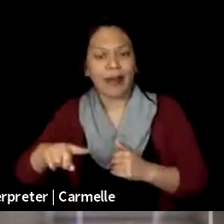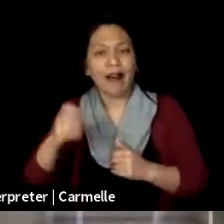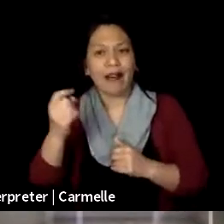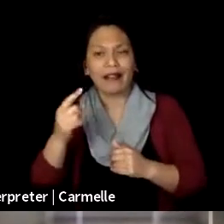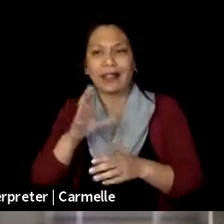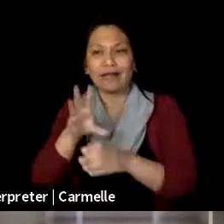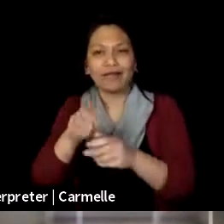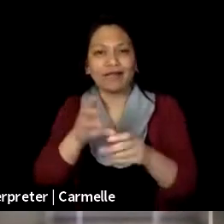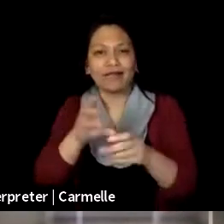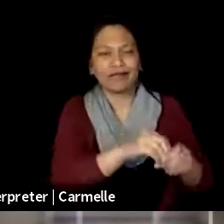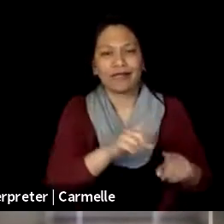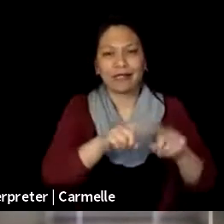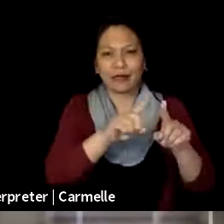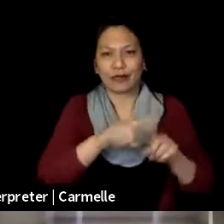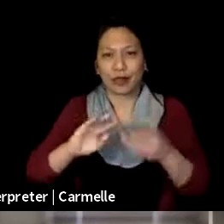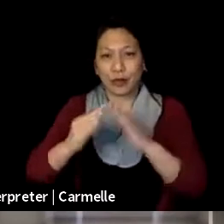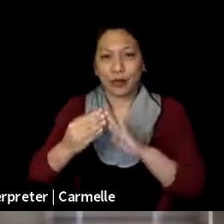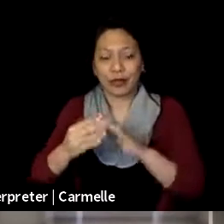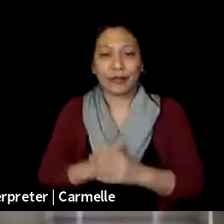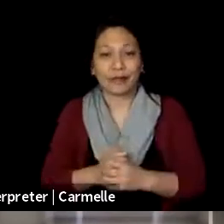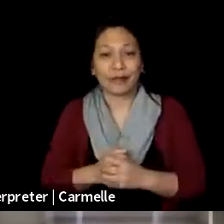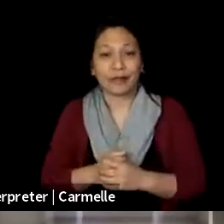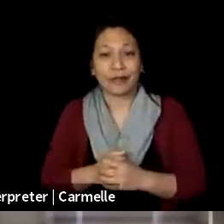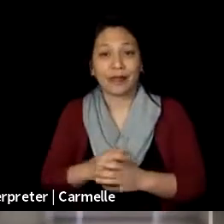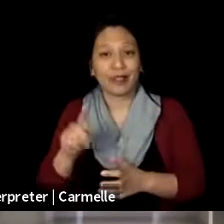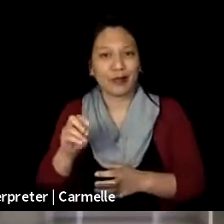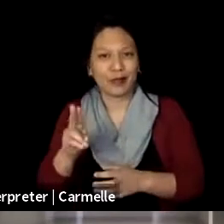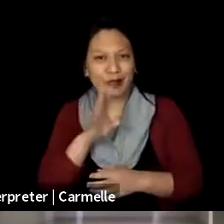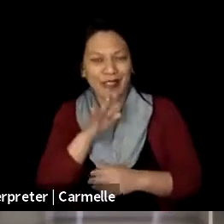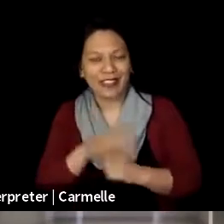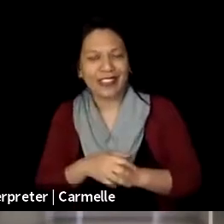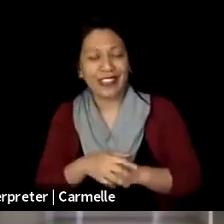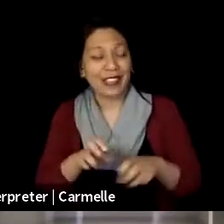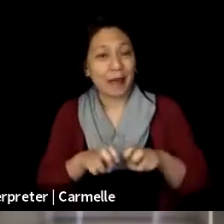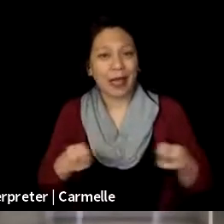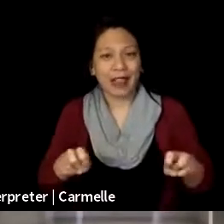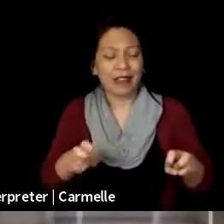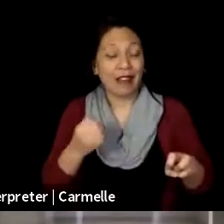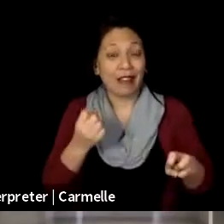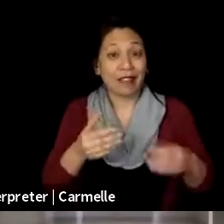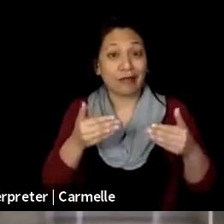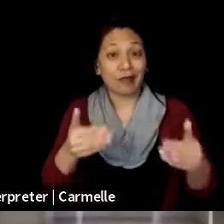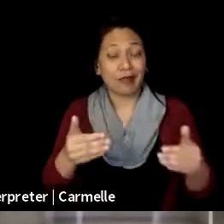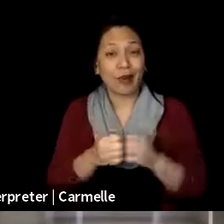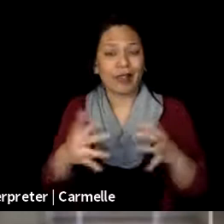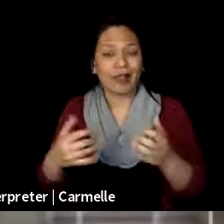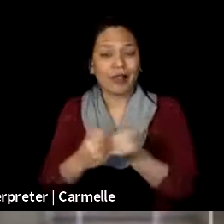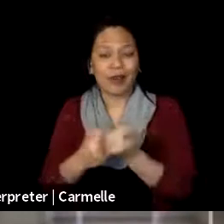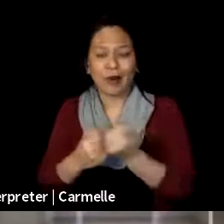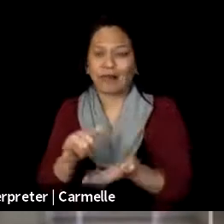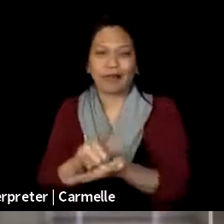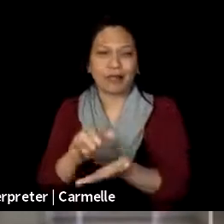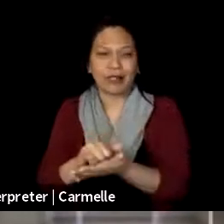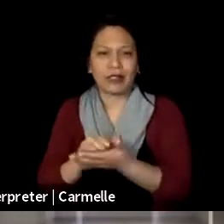are a part of. This panel series would not have been possible without the support of the series co-producers, Red